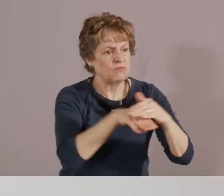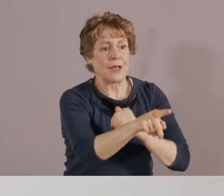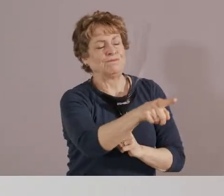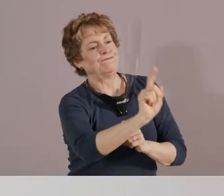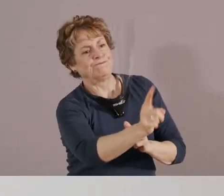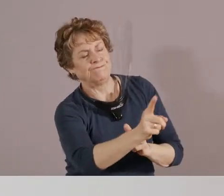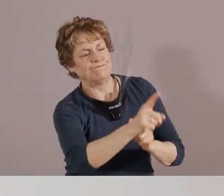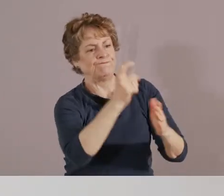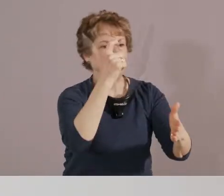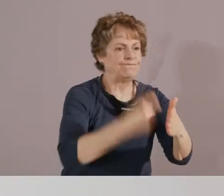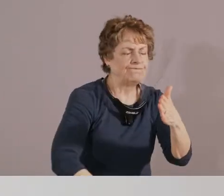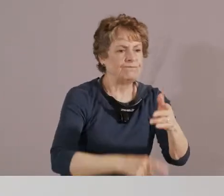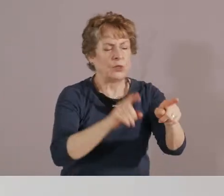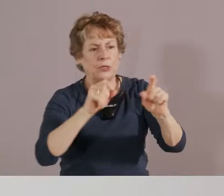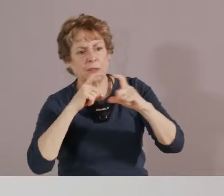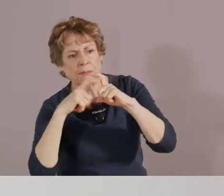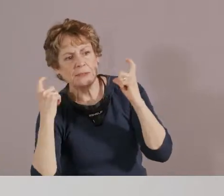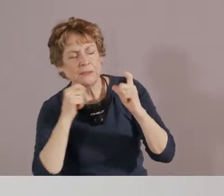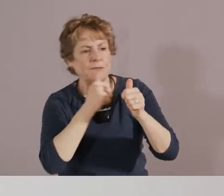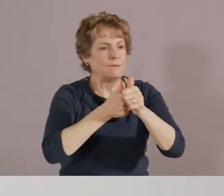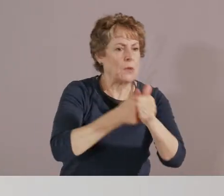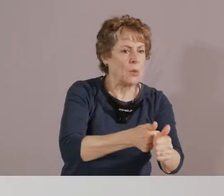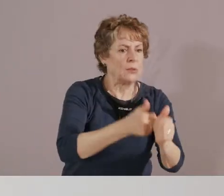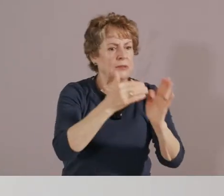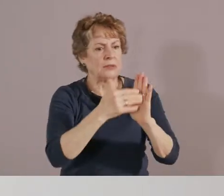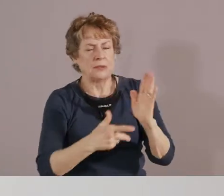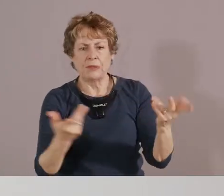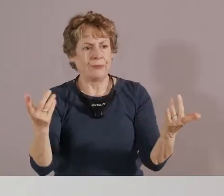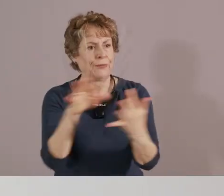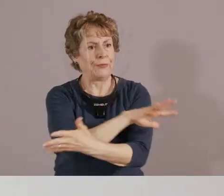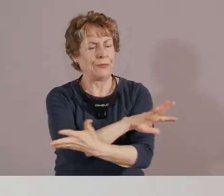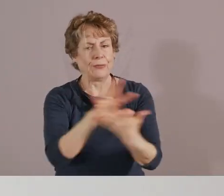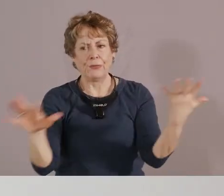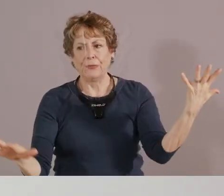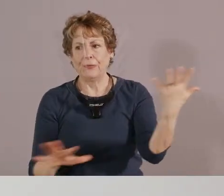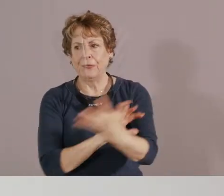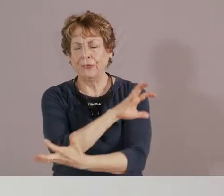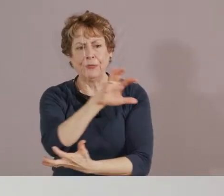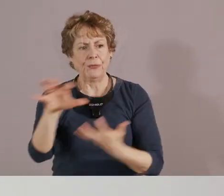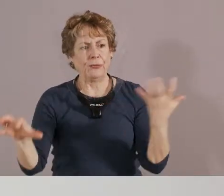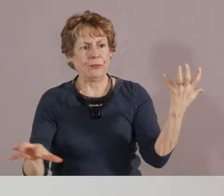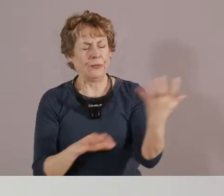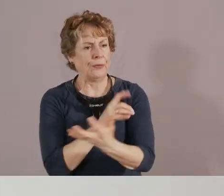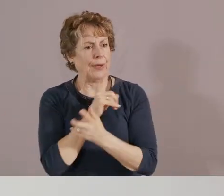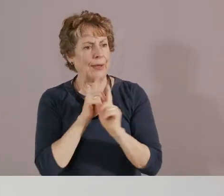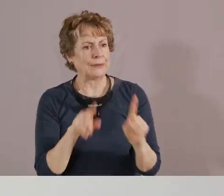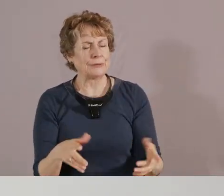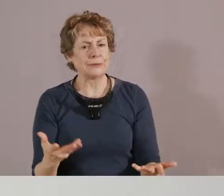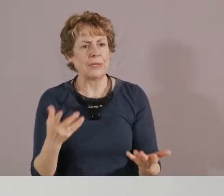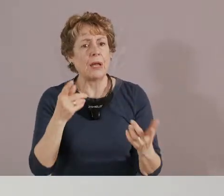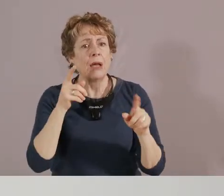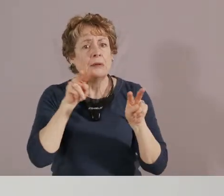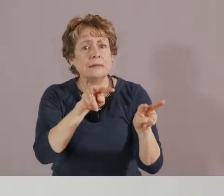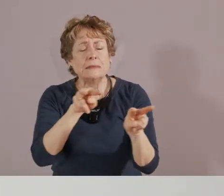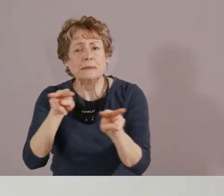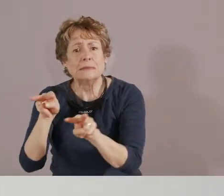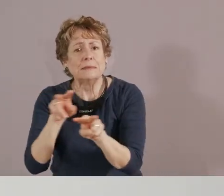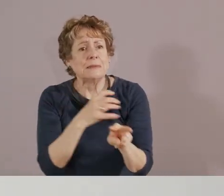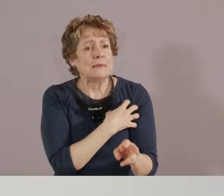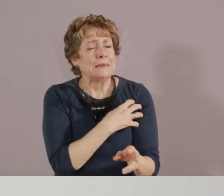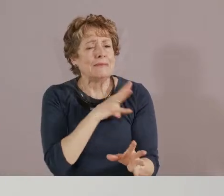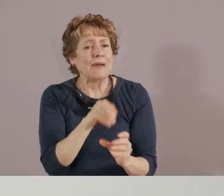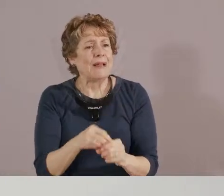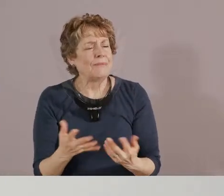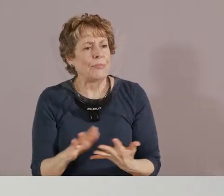big circle when you were talking about enforcement. How do we fix that? It is. And so Governor Ducey, in his executive orders, did